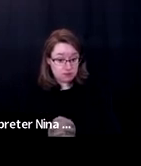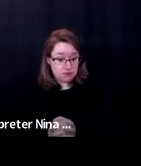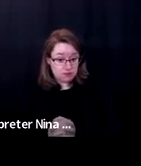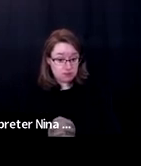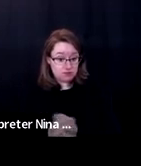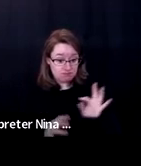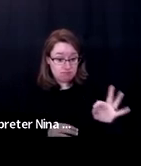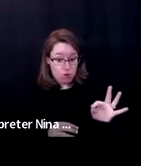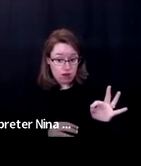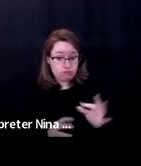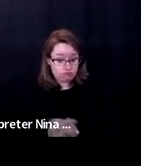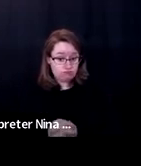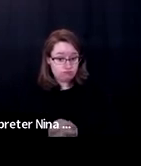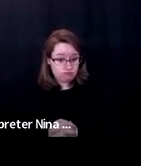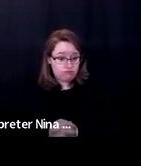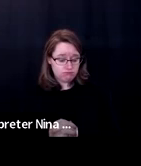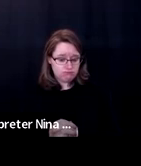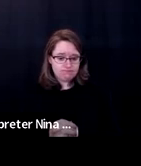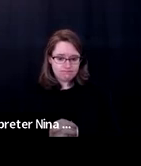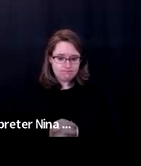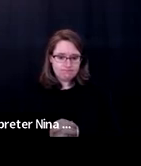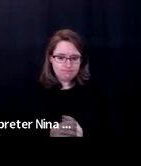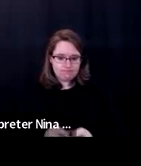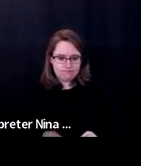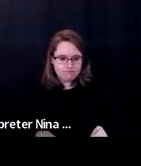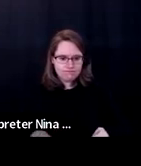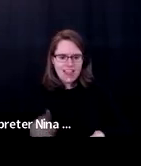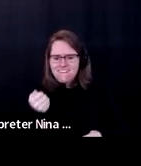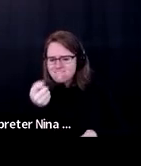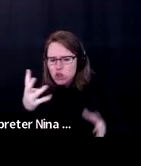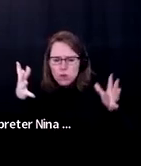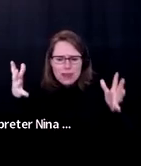Okay. So we have some stragglers out here.